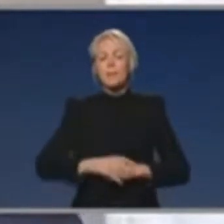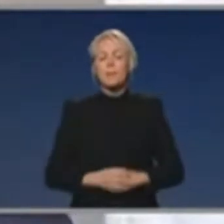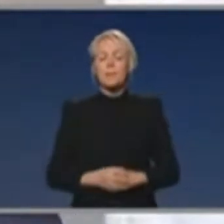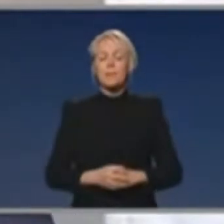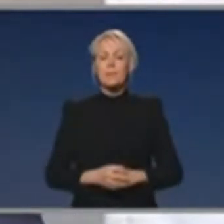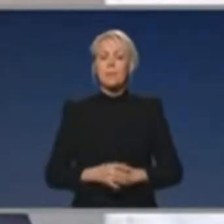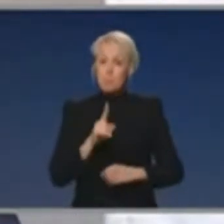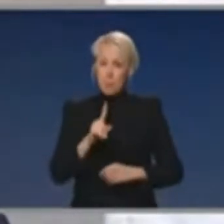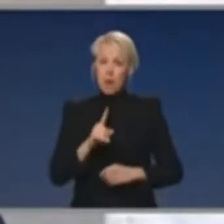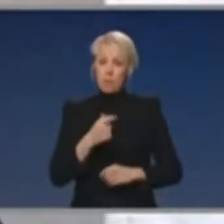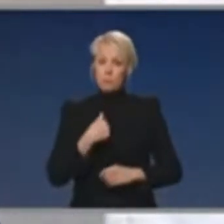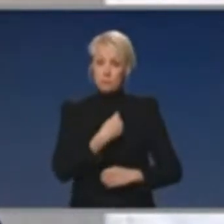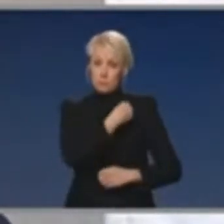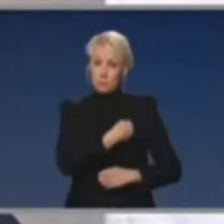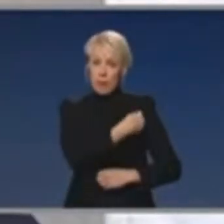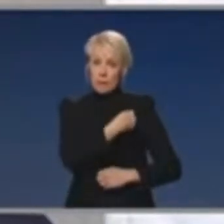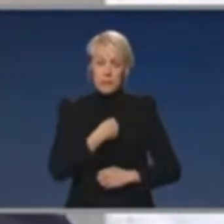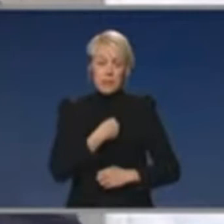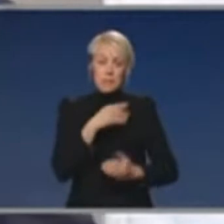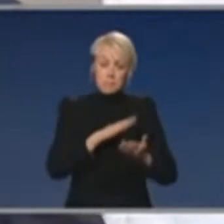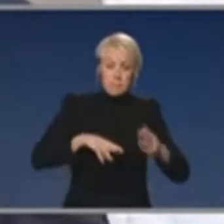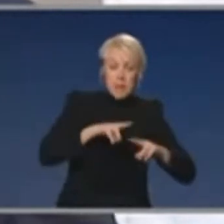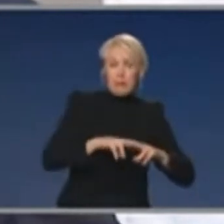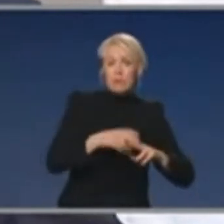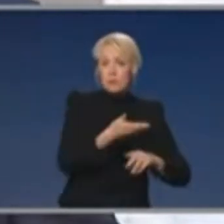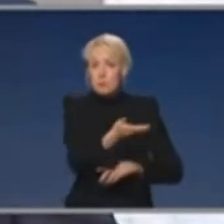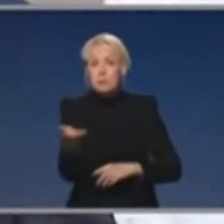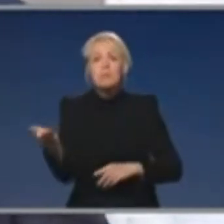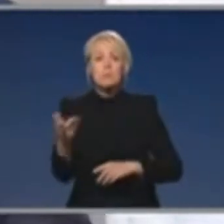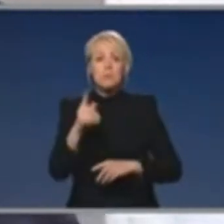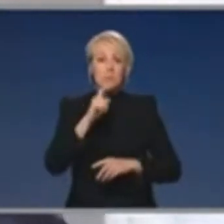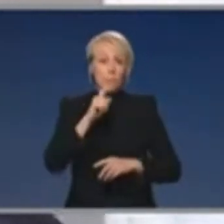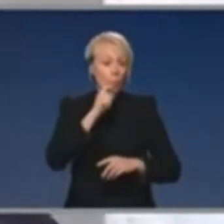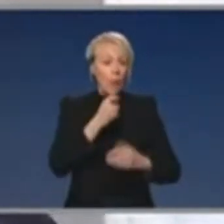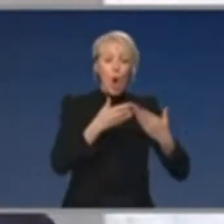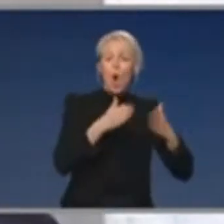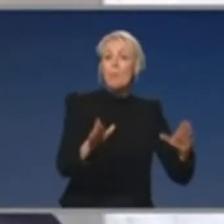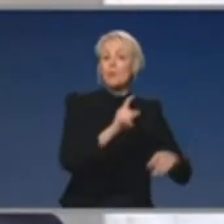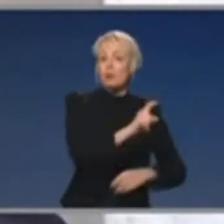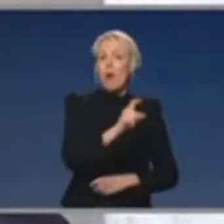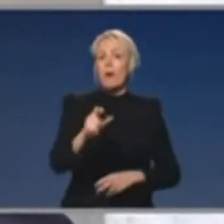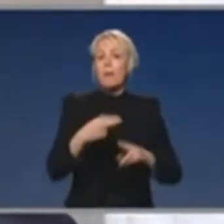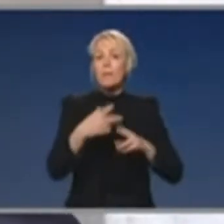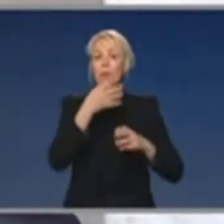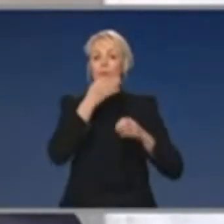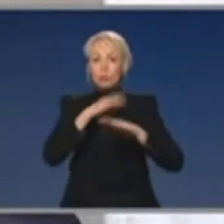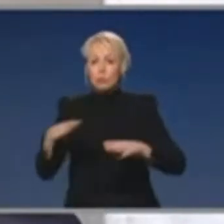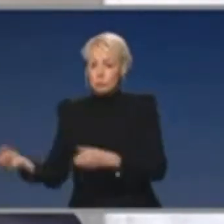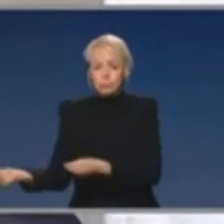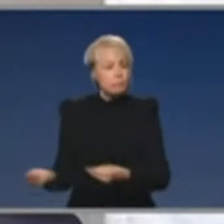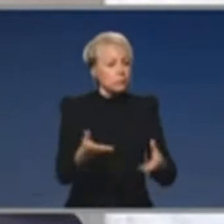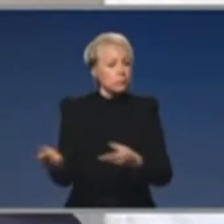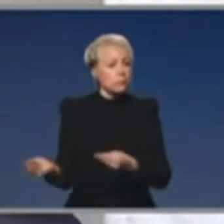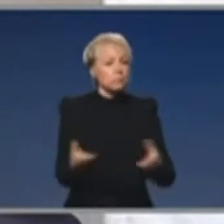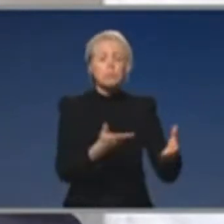the guarantee to the parents for their places, for the jobs in those facilities, and of course to ensure those